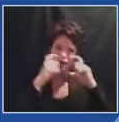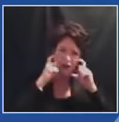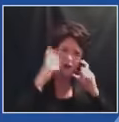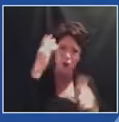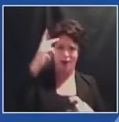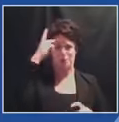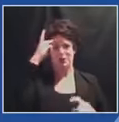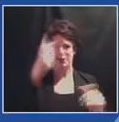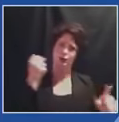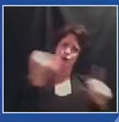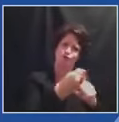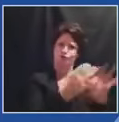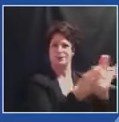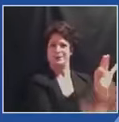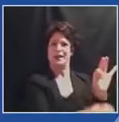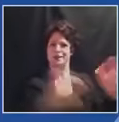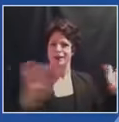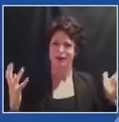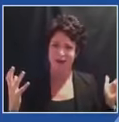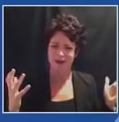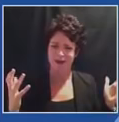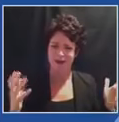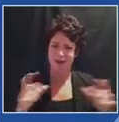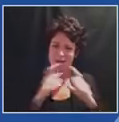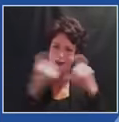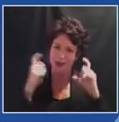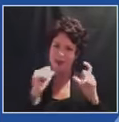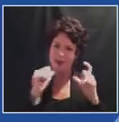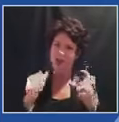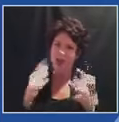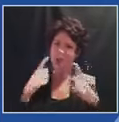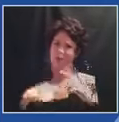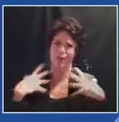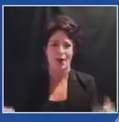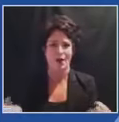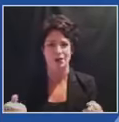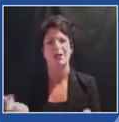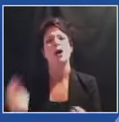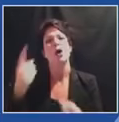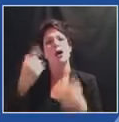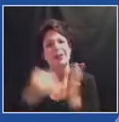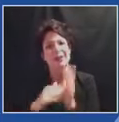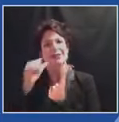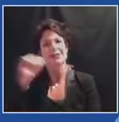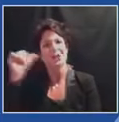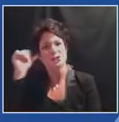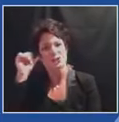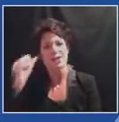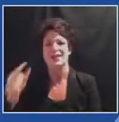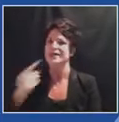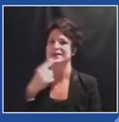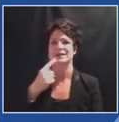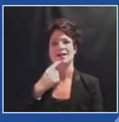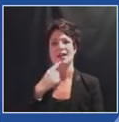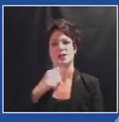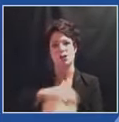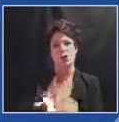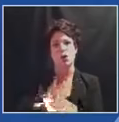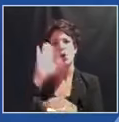And yesterday, he was once more claiming the coronavirus would, quote, just